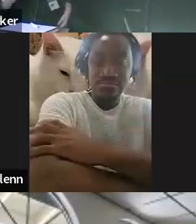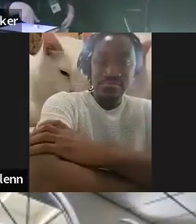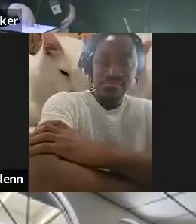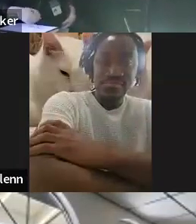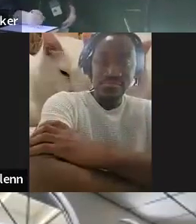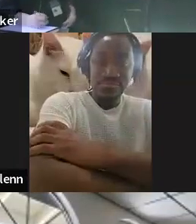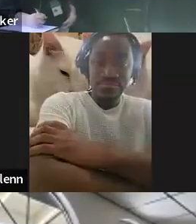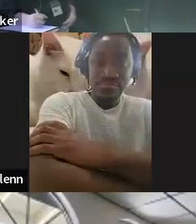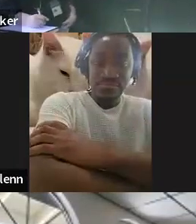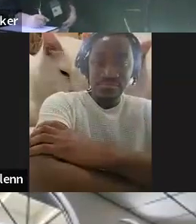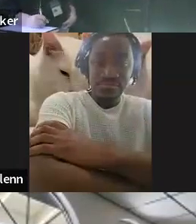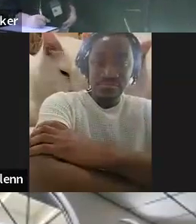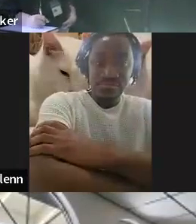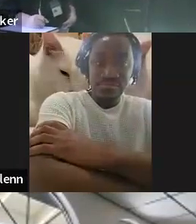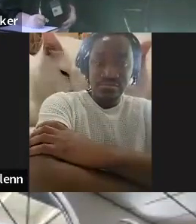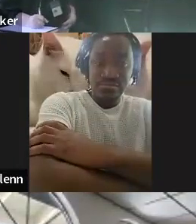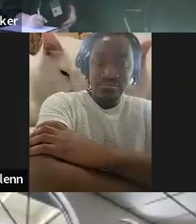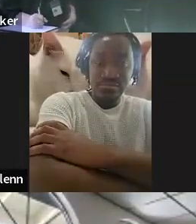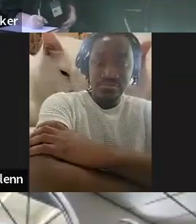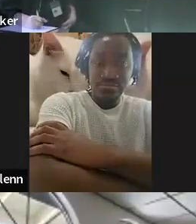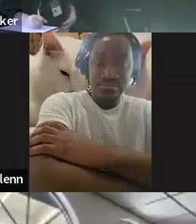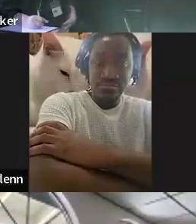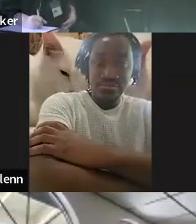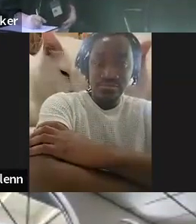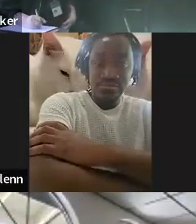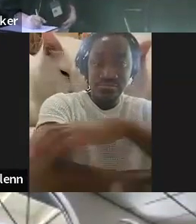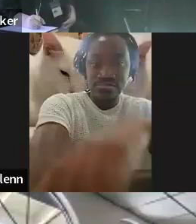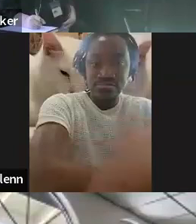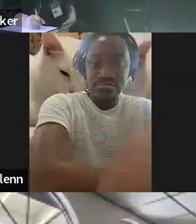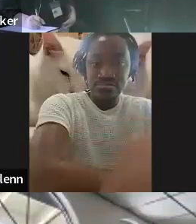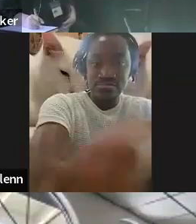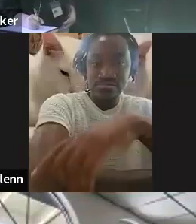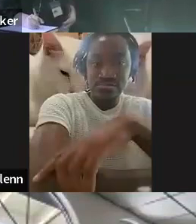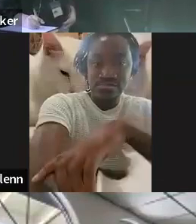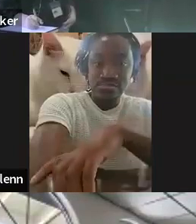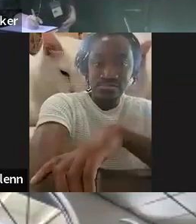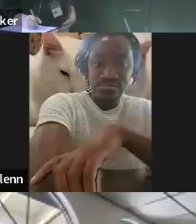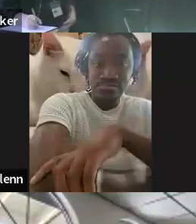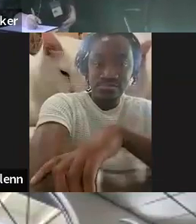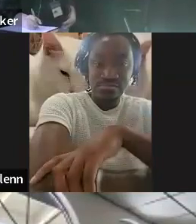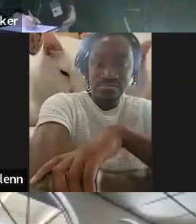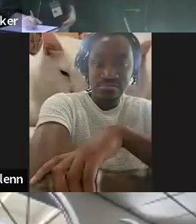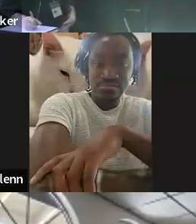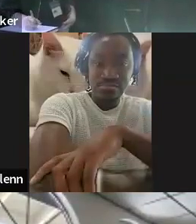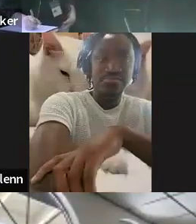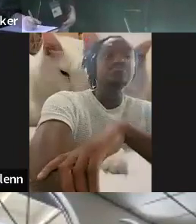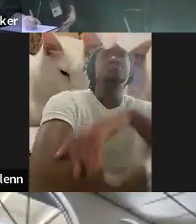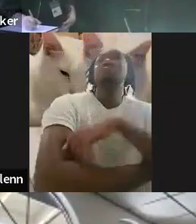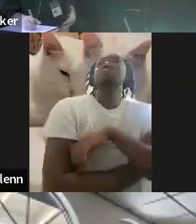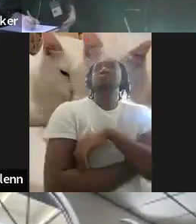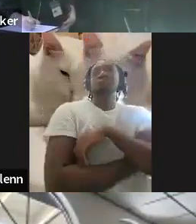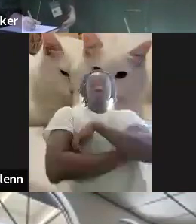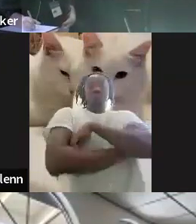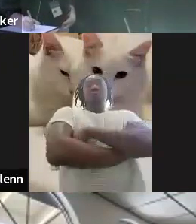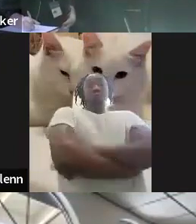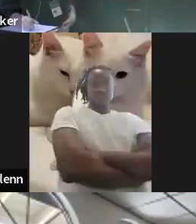the new directive that came out from the Department of Developmental Services yesterday related to rate reform. So there's been a